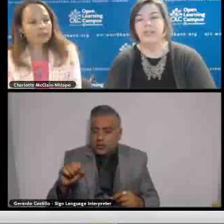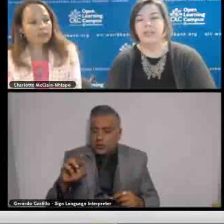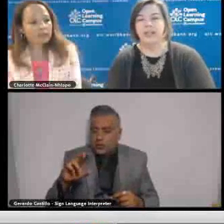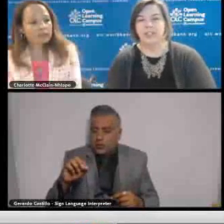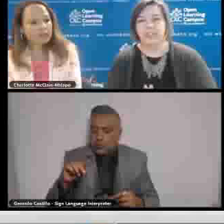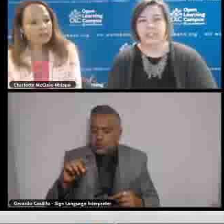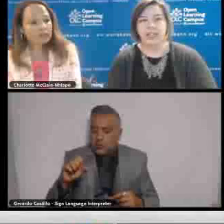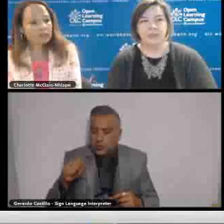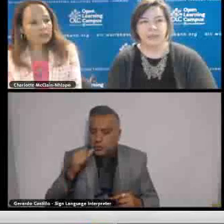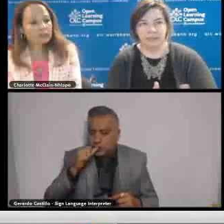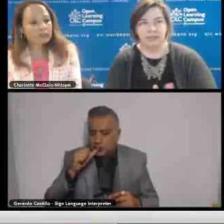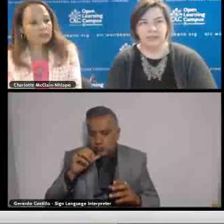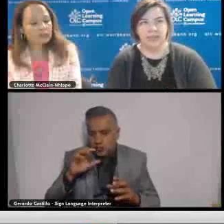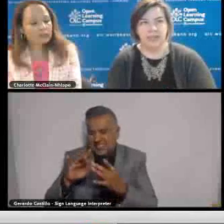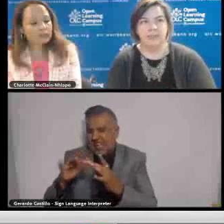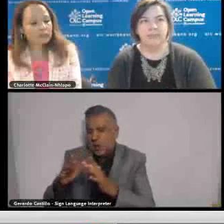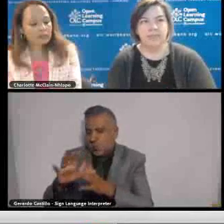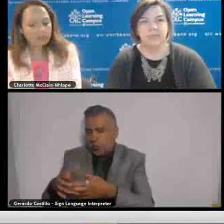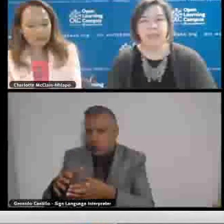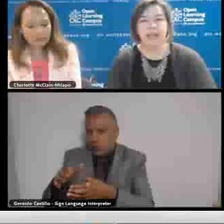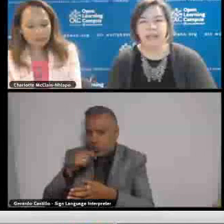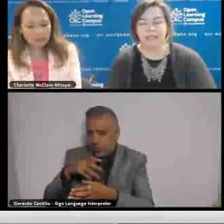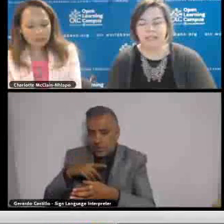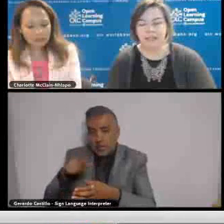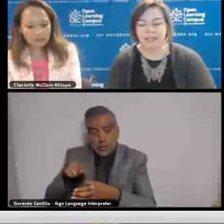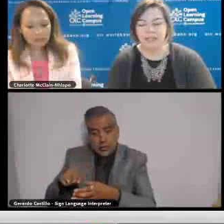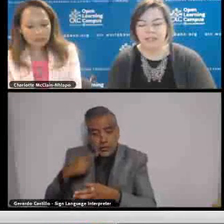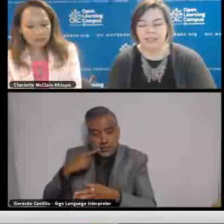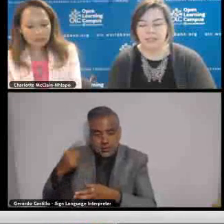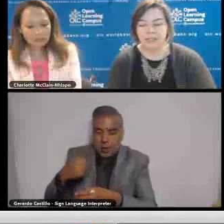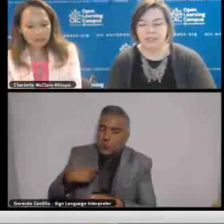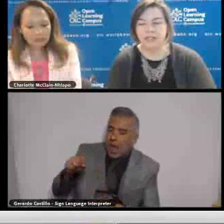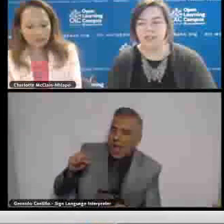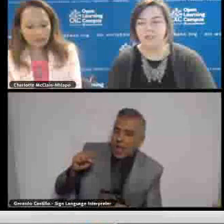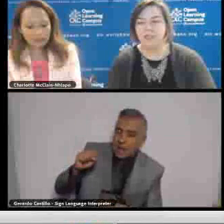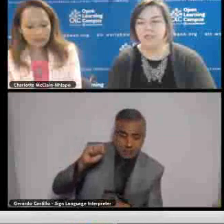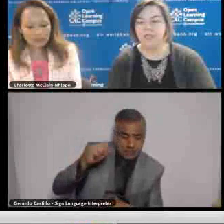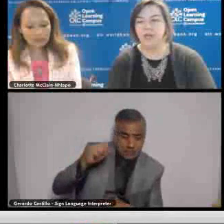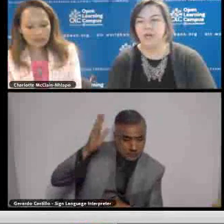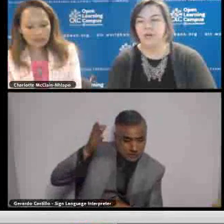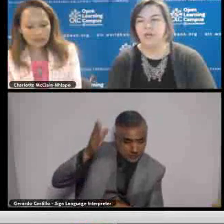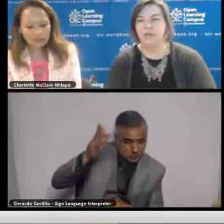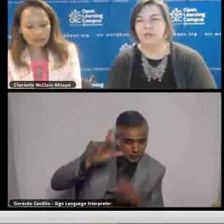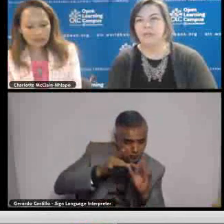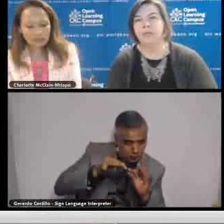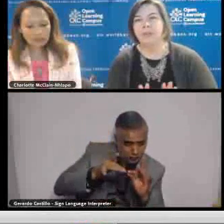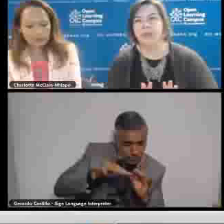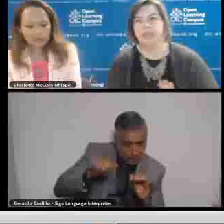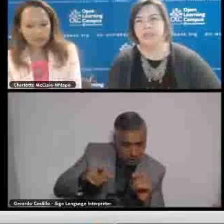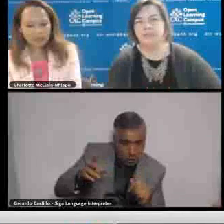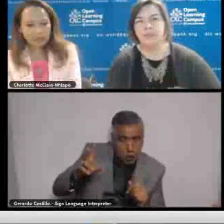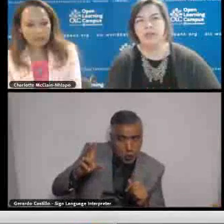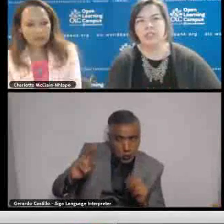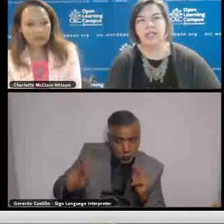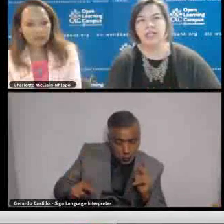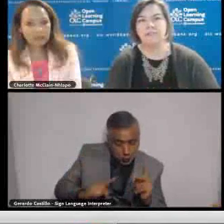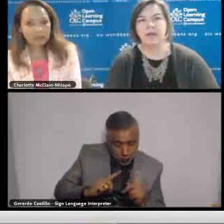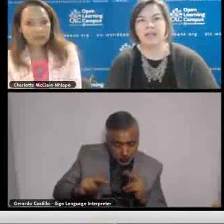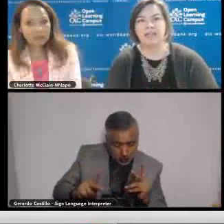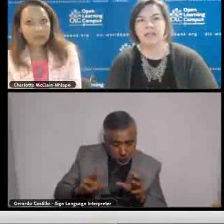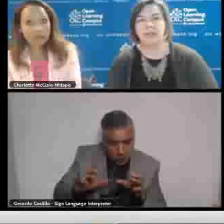she said, well, something I mentioned in the presentation, which was when you put people in this marginalized